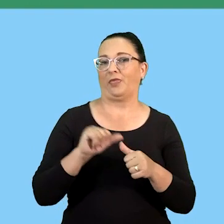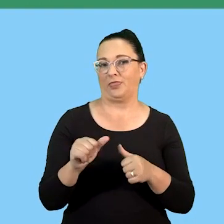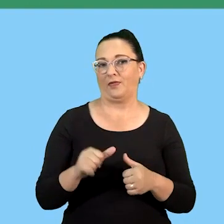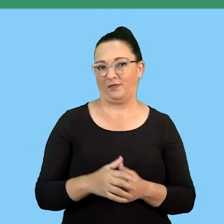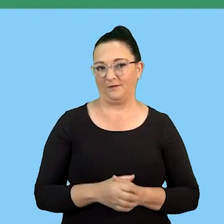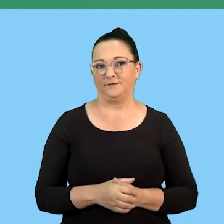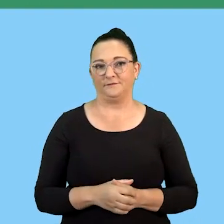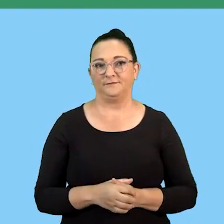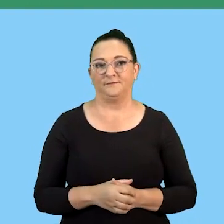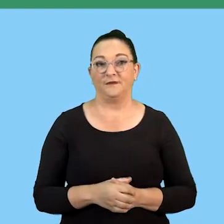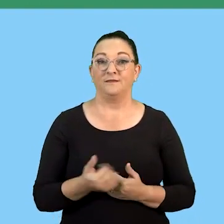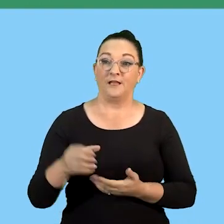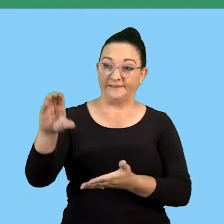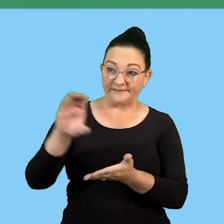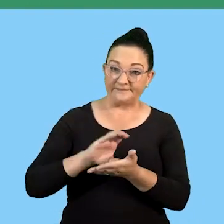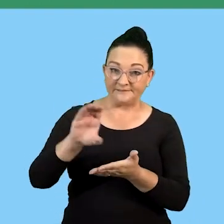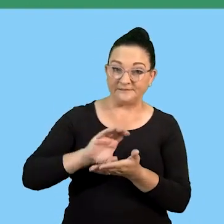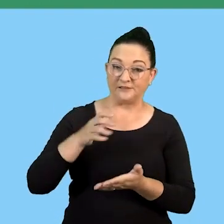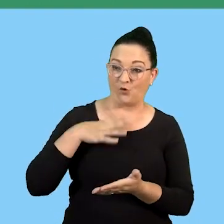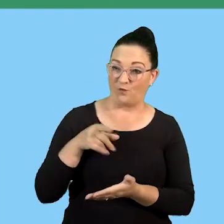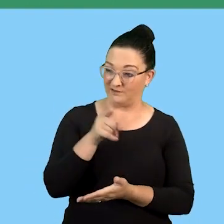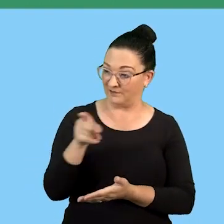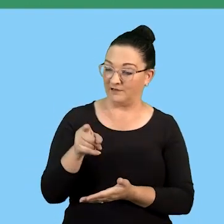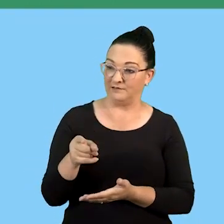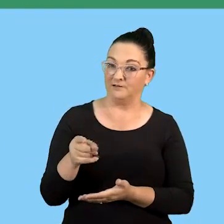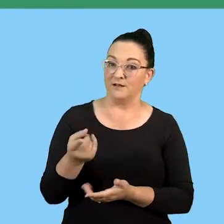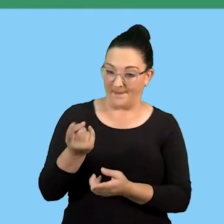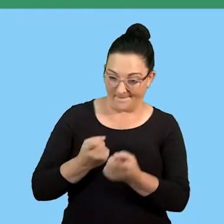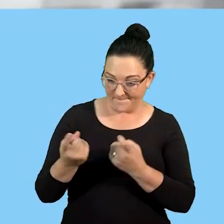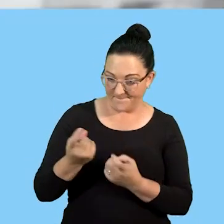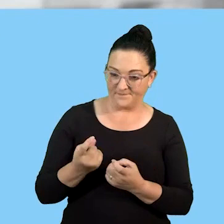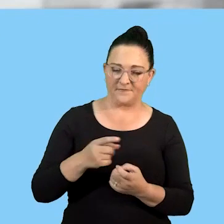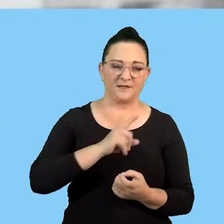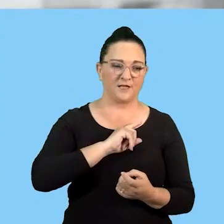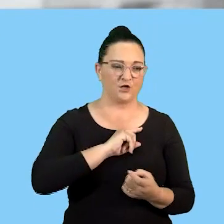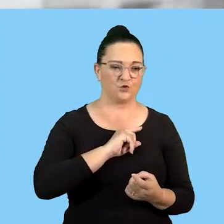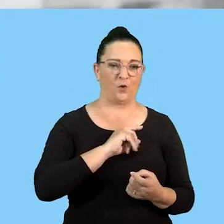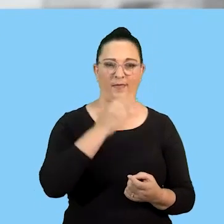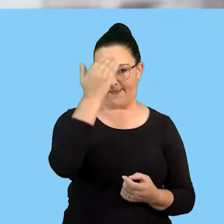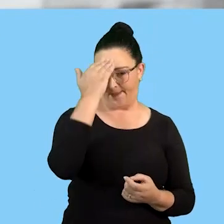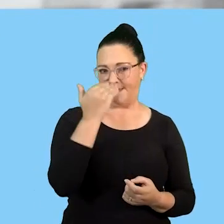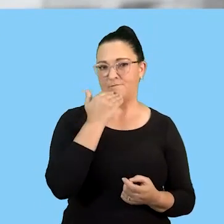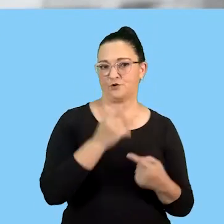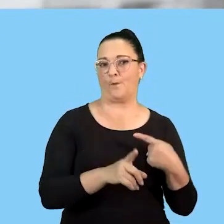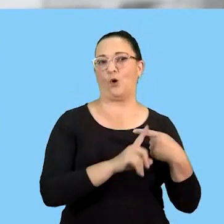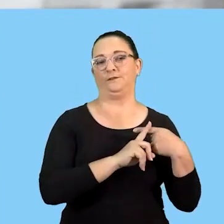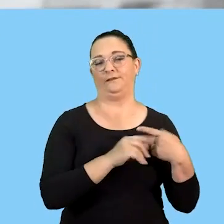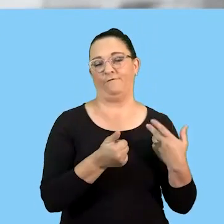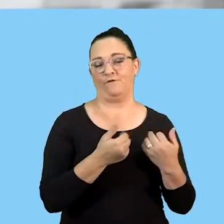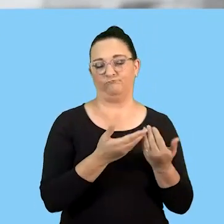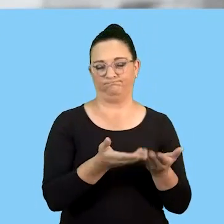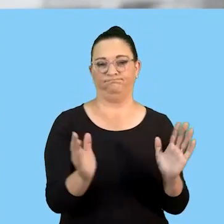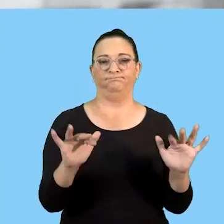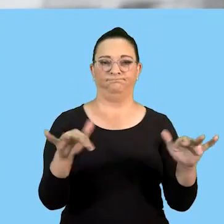now attract who? The investors, and that's what we want. We are portraying what? A positive image to the public. All right,